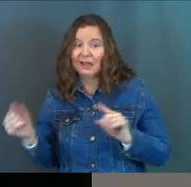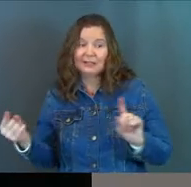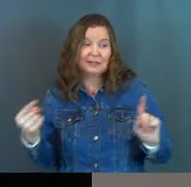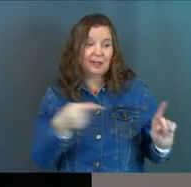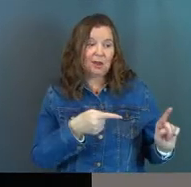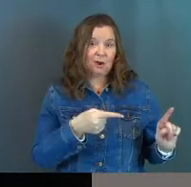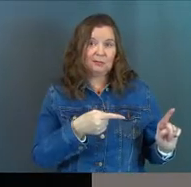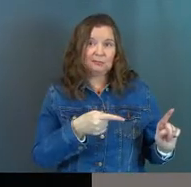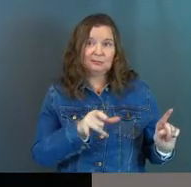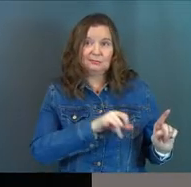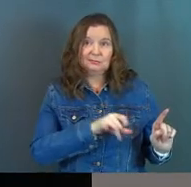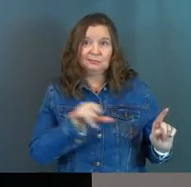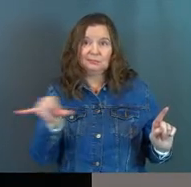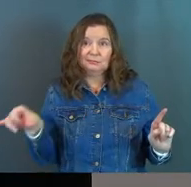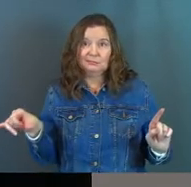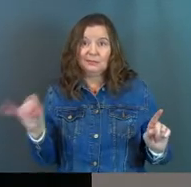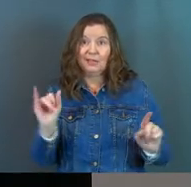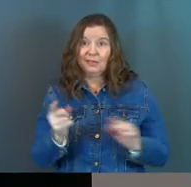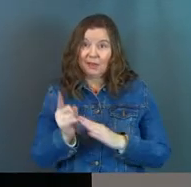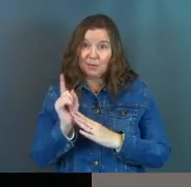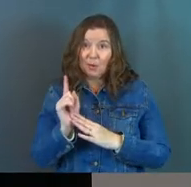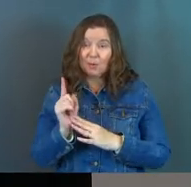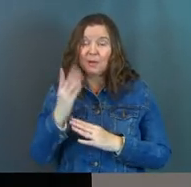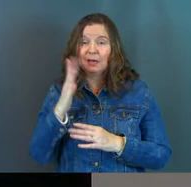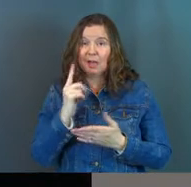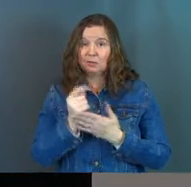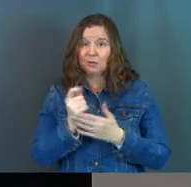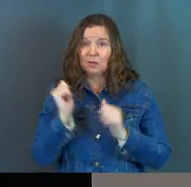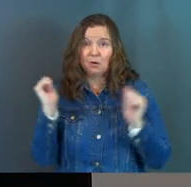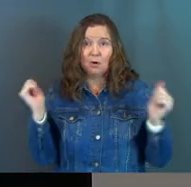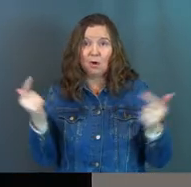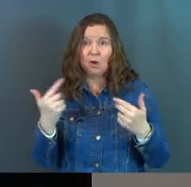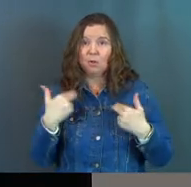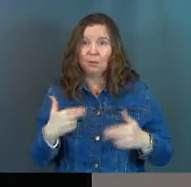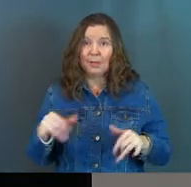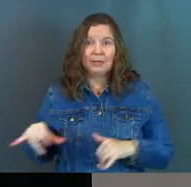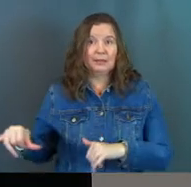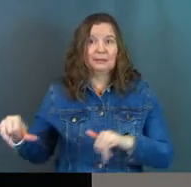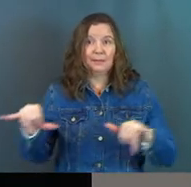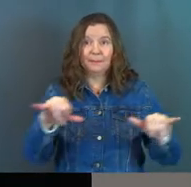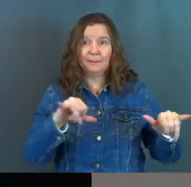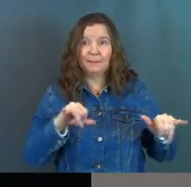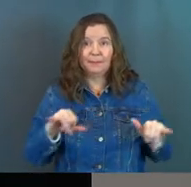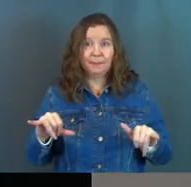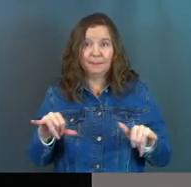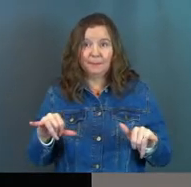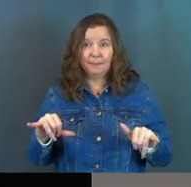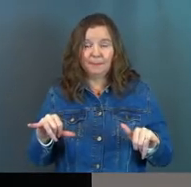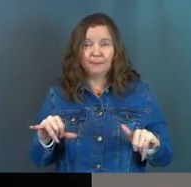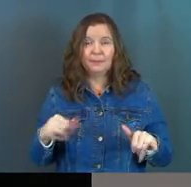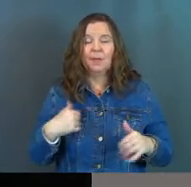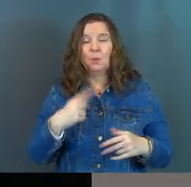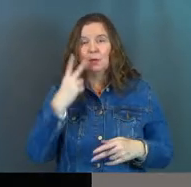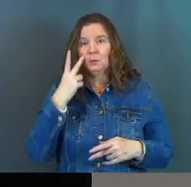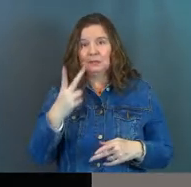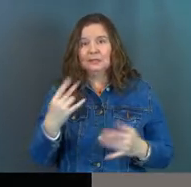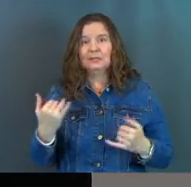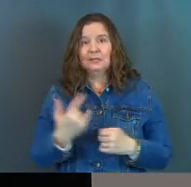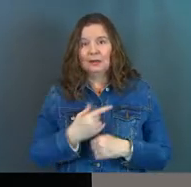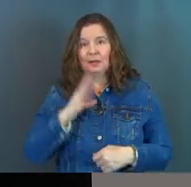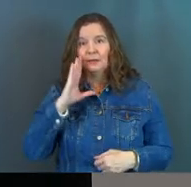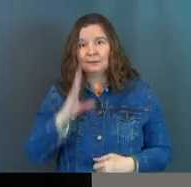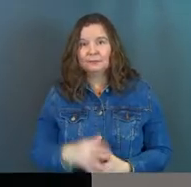are. And in that moment, God treated all humanity the same. And we're going to see that